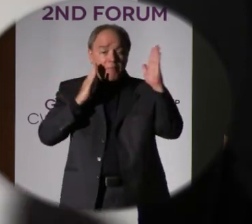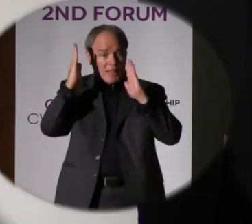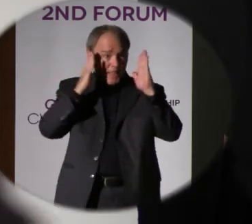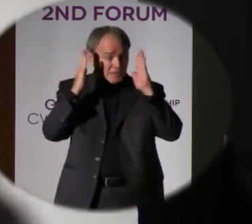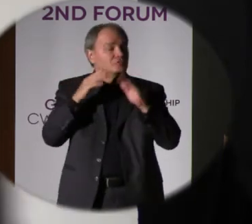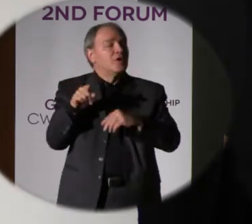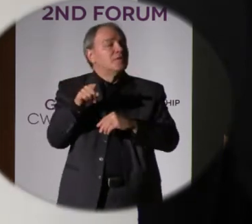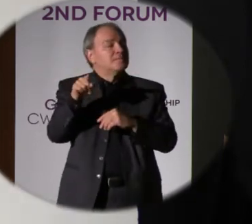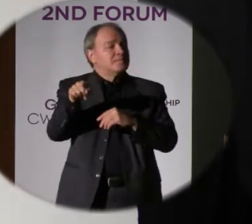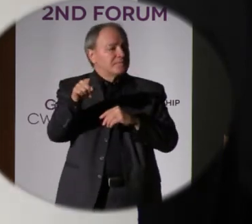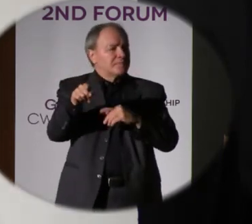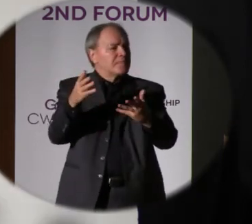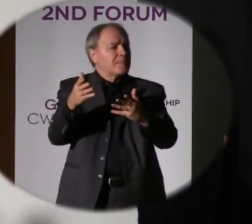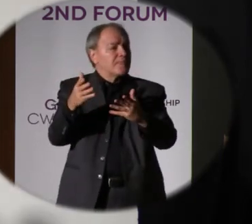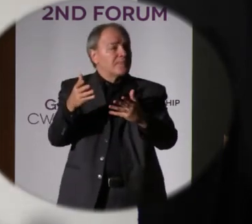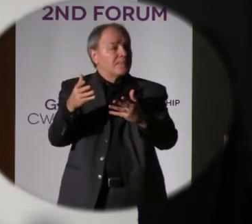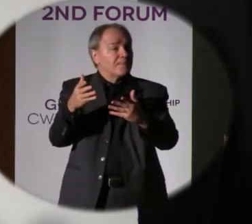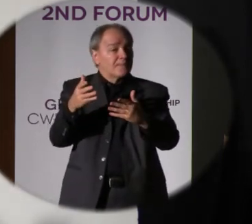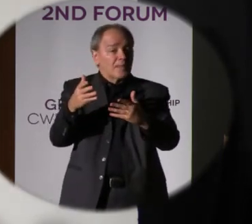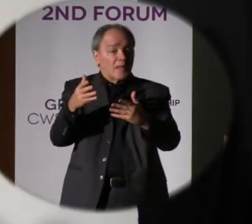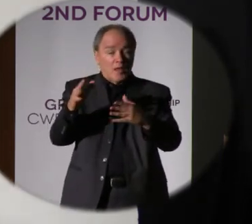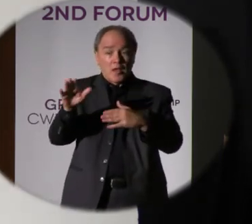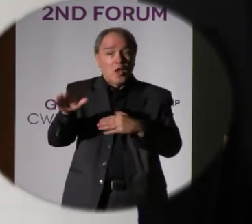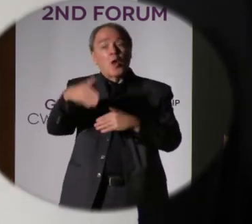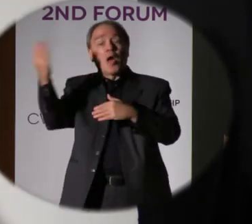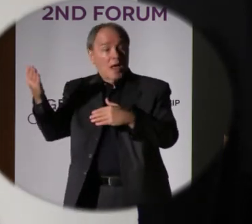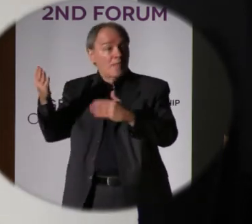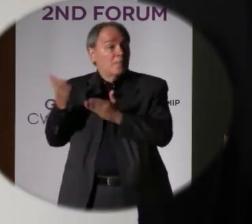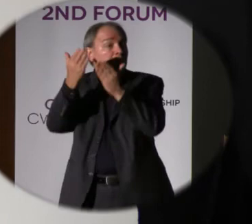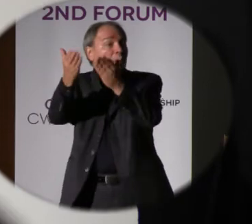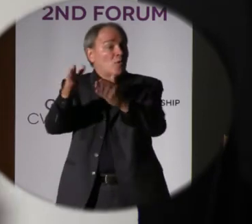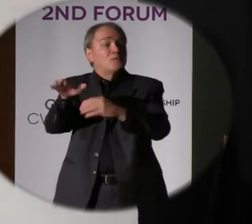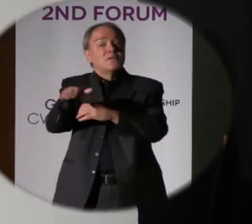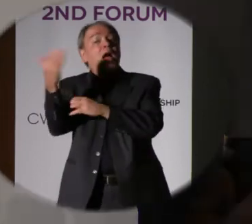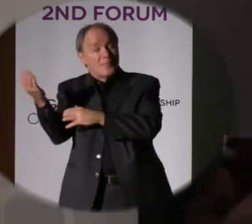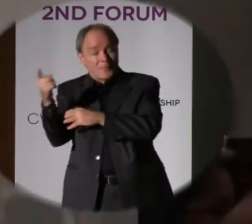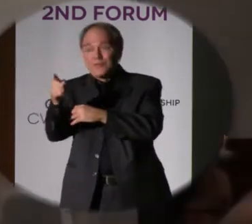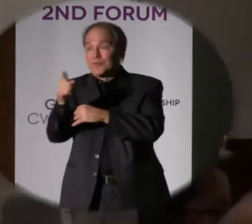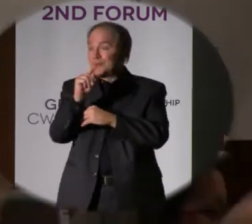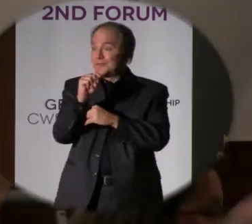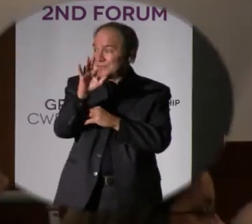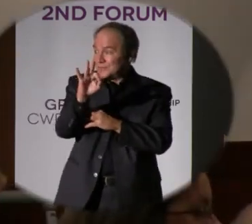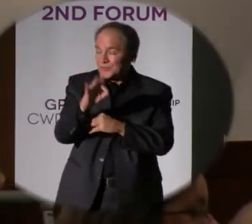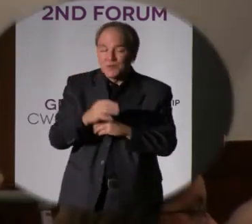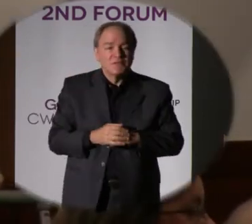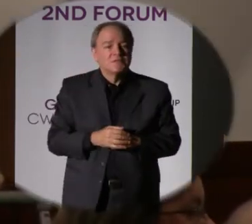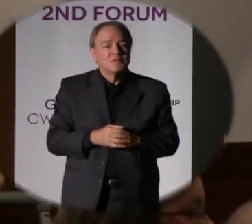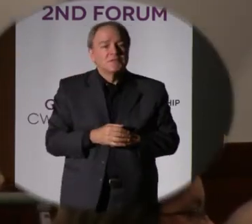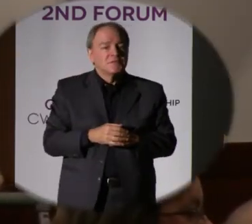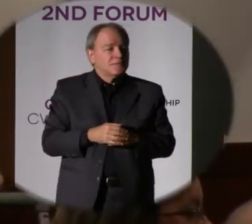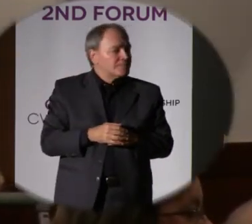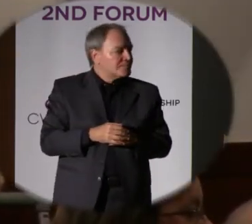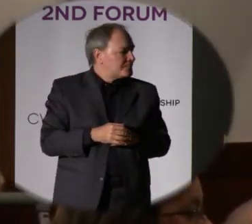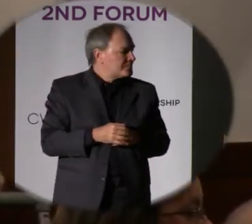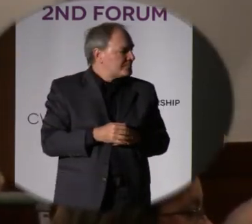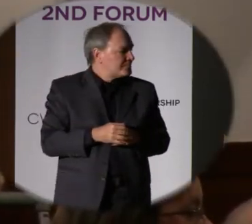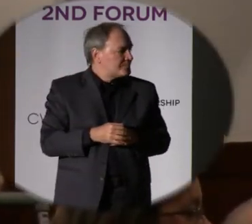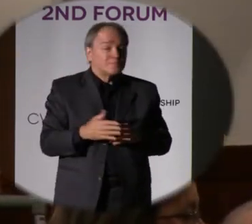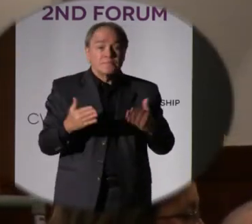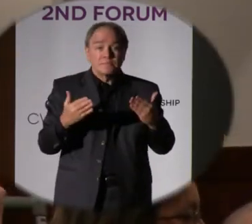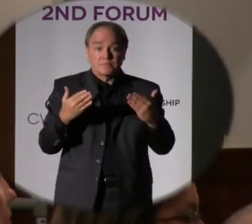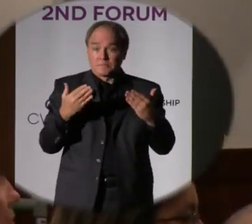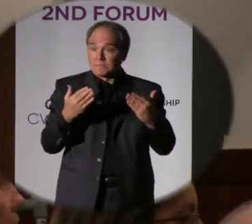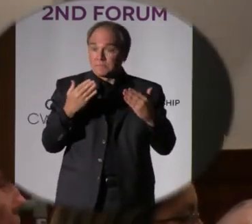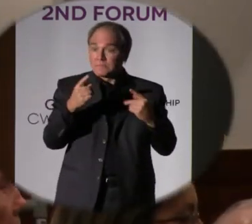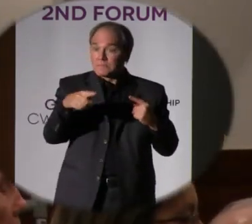if Amy is someplace and they're already Good morning. with me there. And in the meantime, if you've copied down